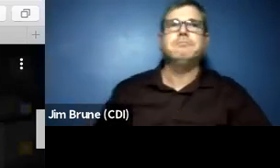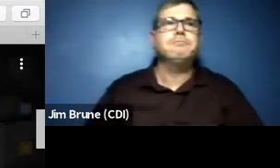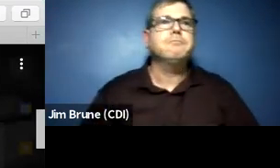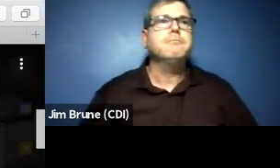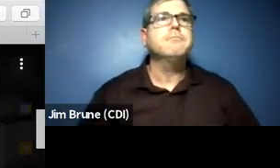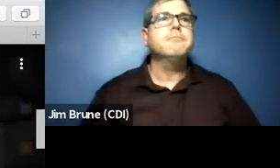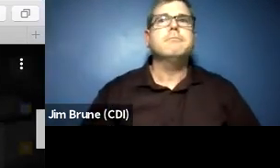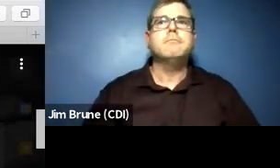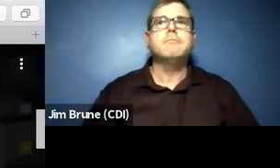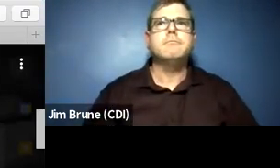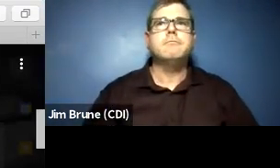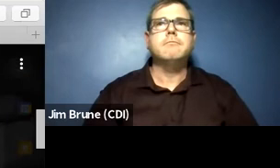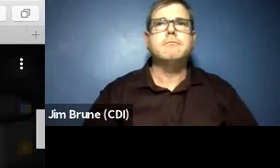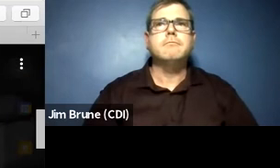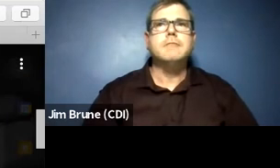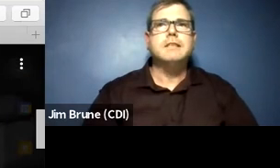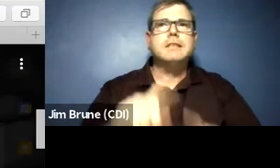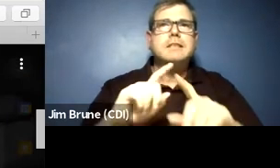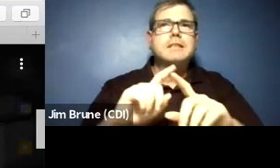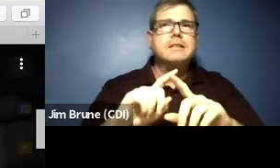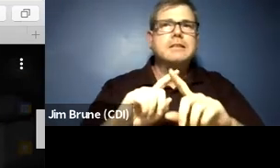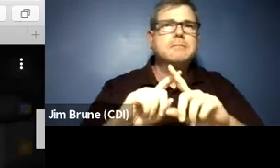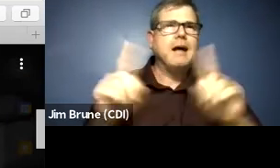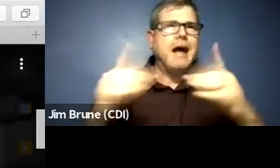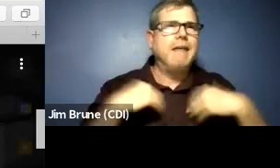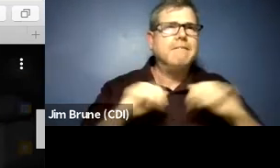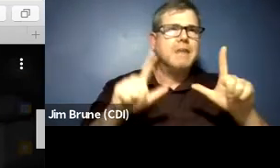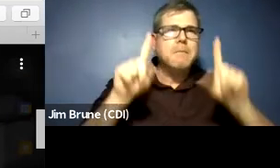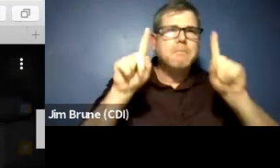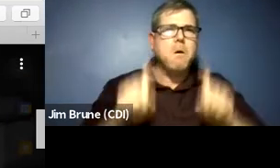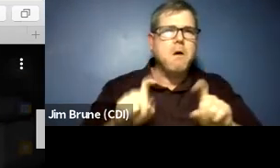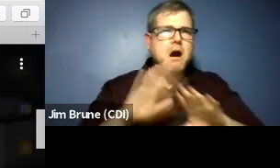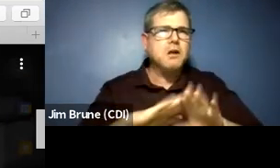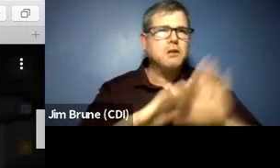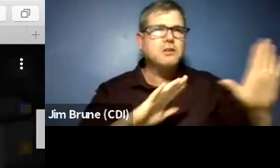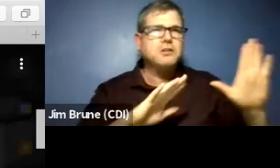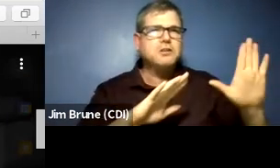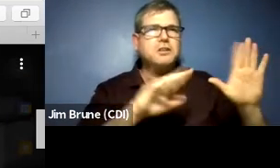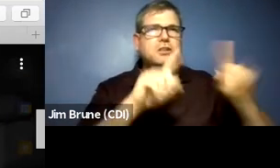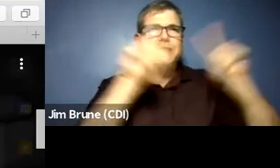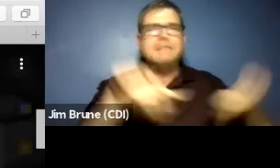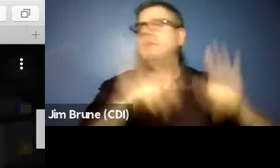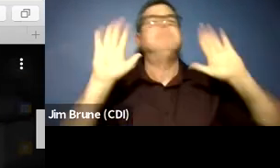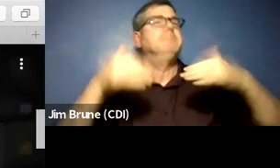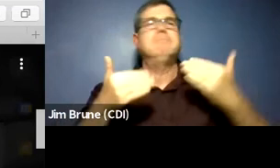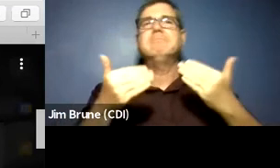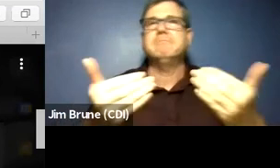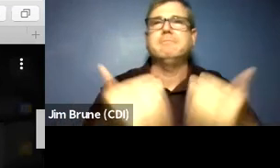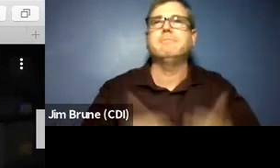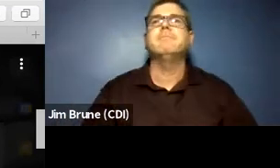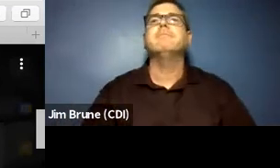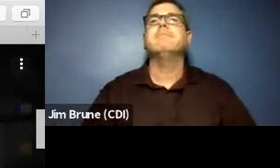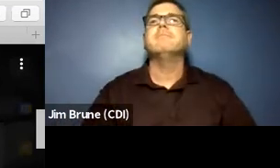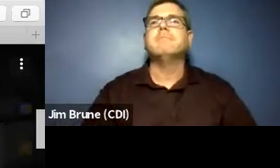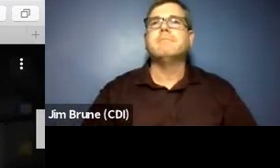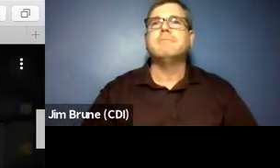Okay, here we go. So this slide is the data from the 2 companies that developed the 2 vaccines that we're currently administering.